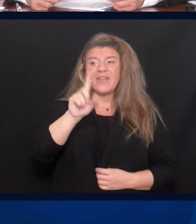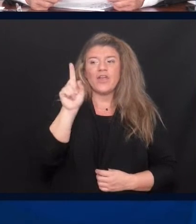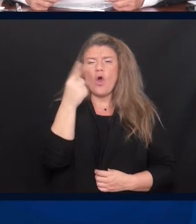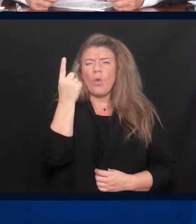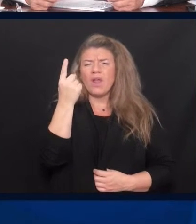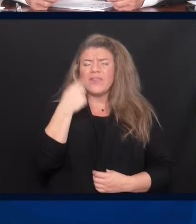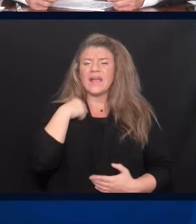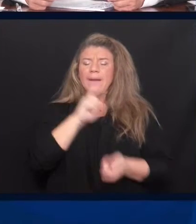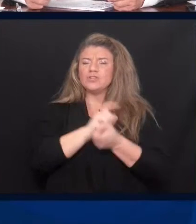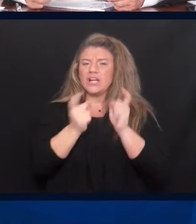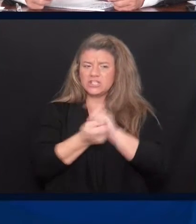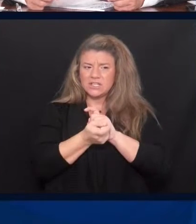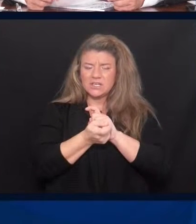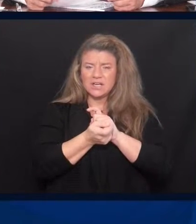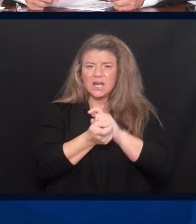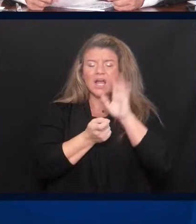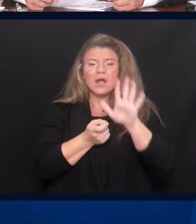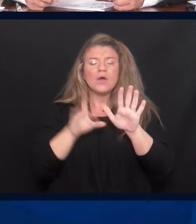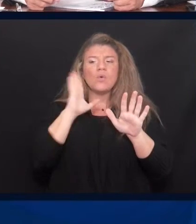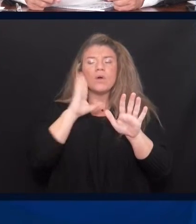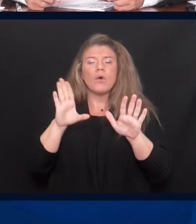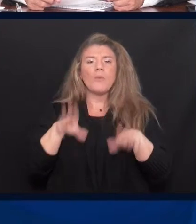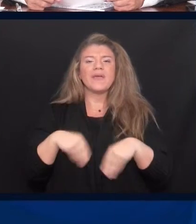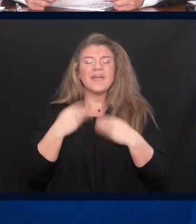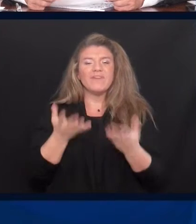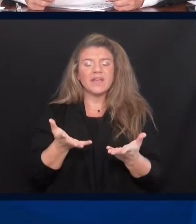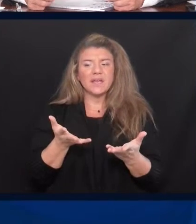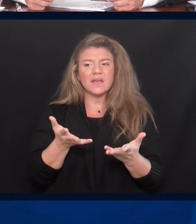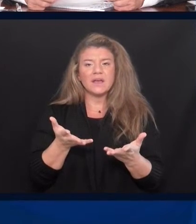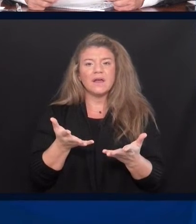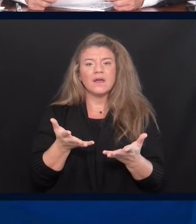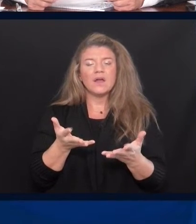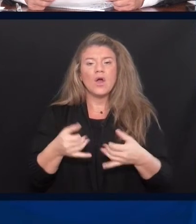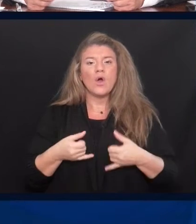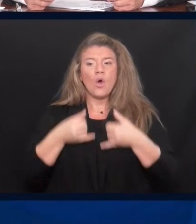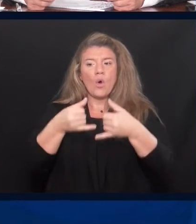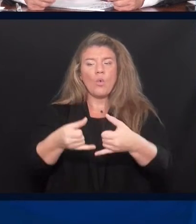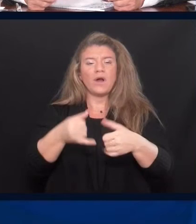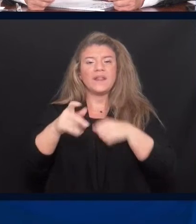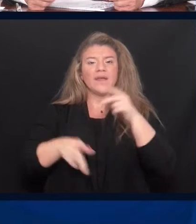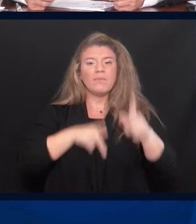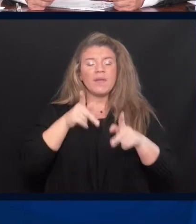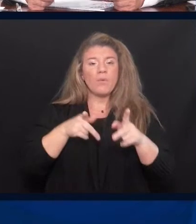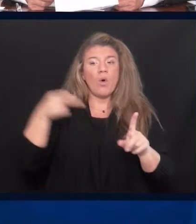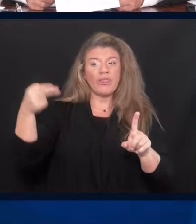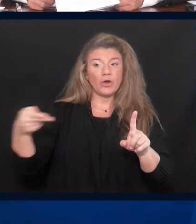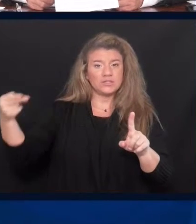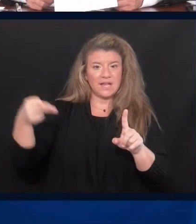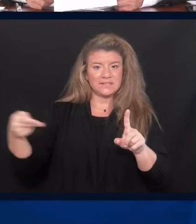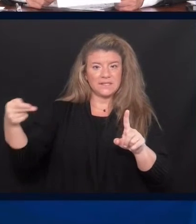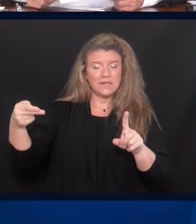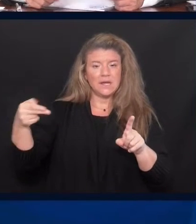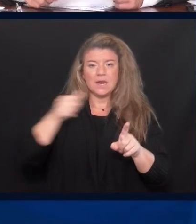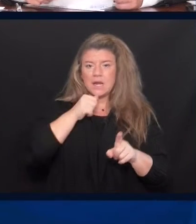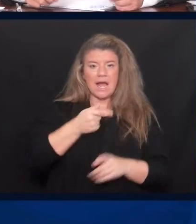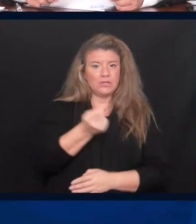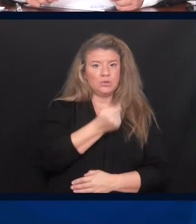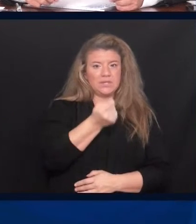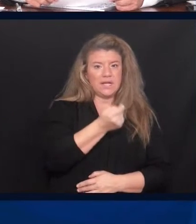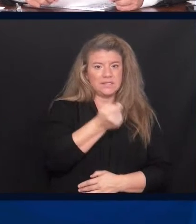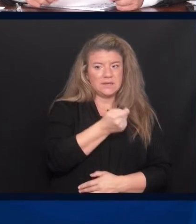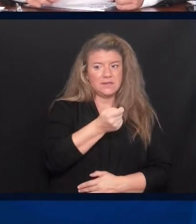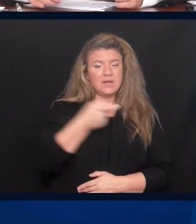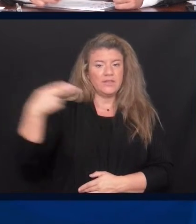is that correct? That we'll be we'll be awarding the folks on Thursday instead of Tuesday, and